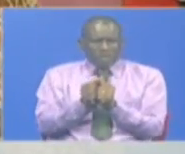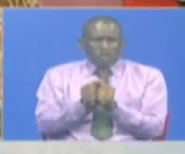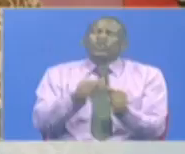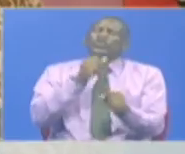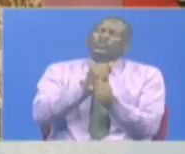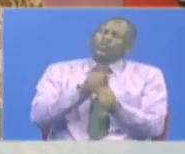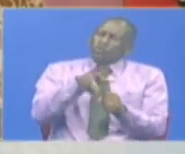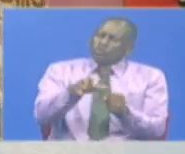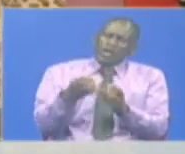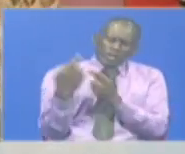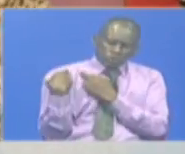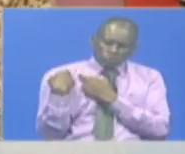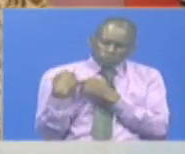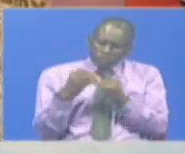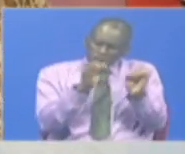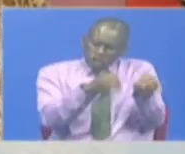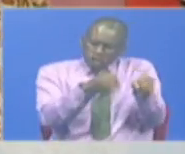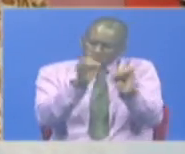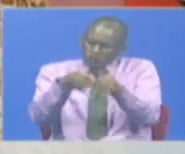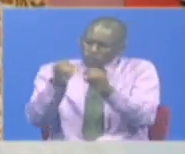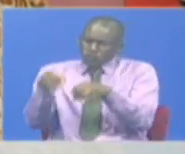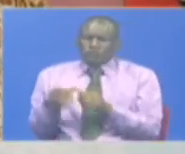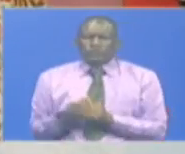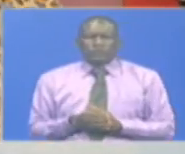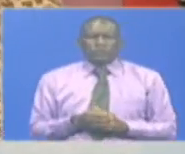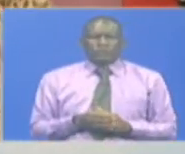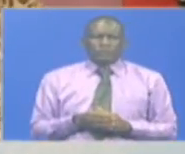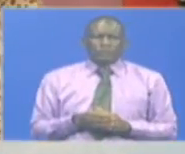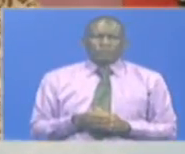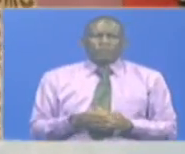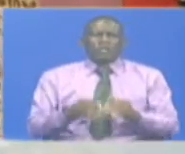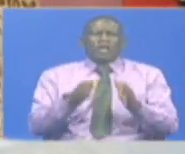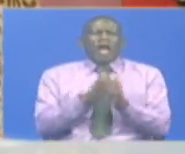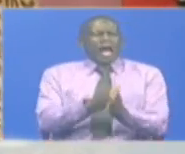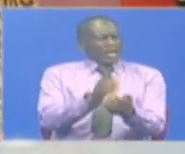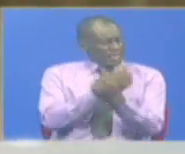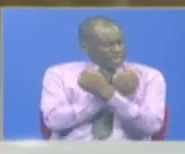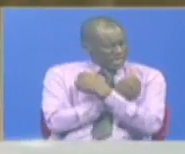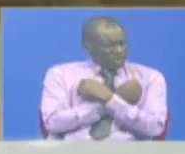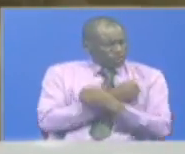lake, atende jukumu lake, apende mwenzake.